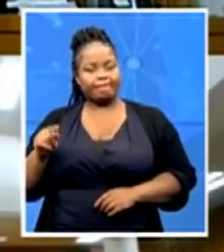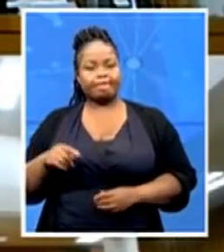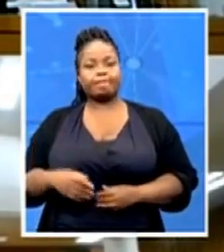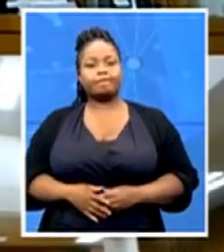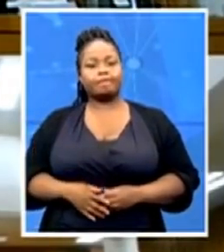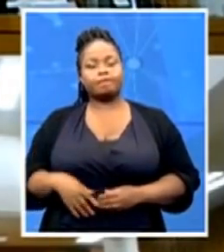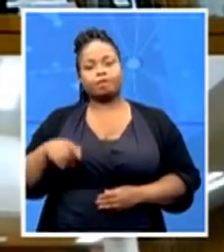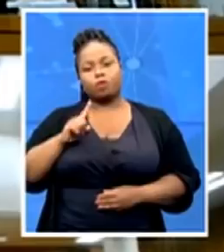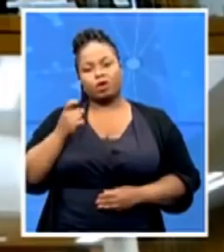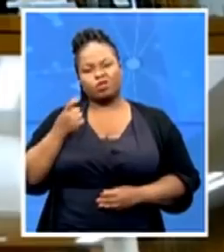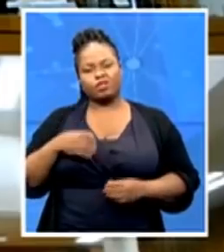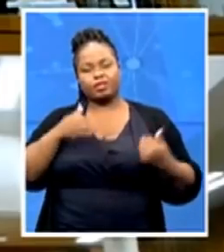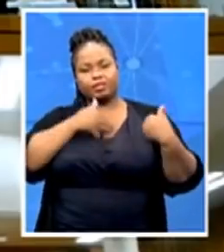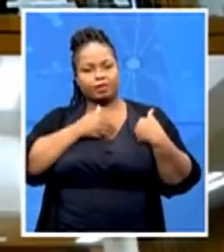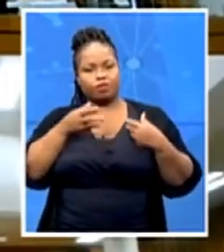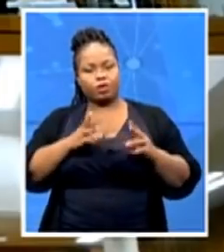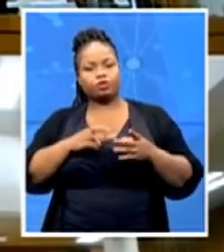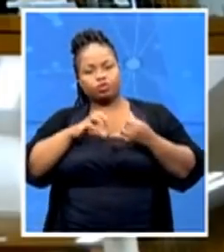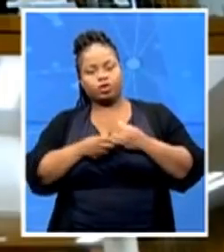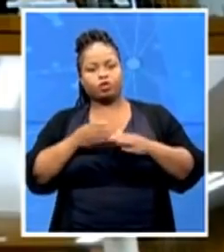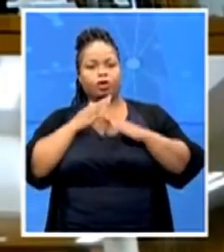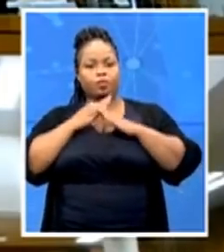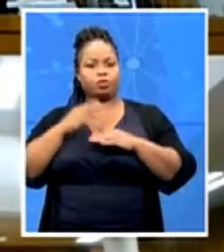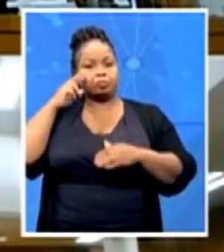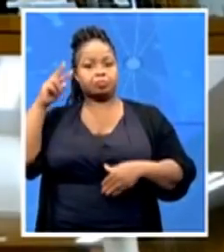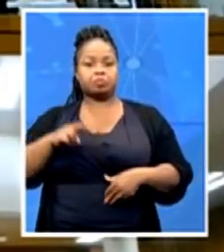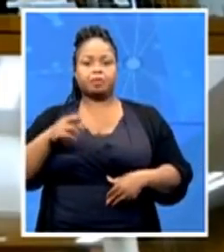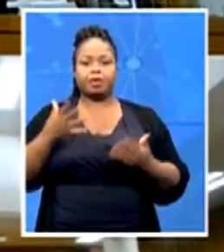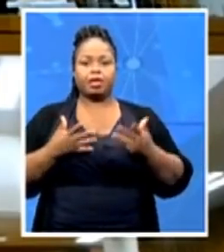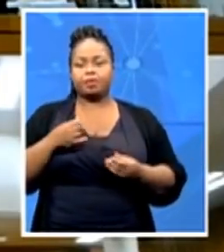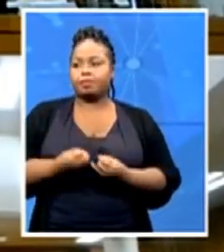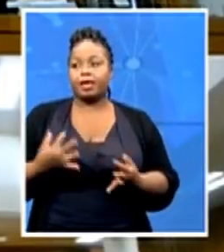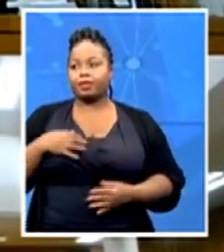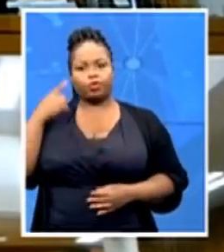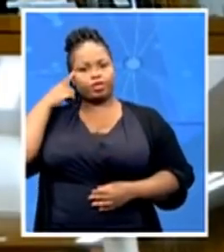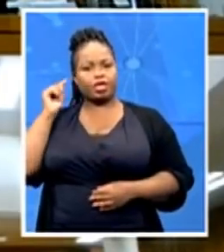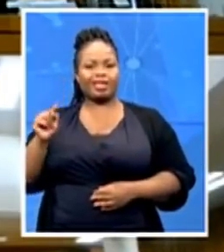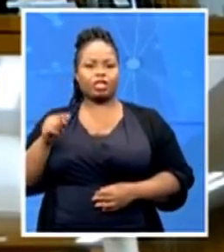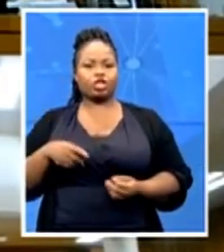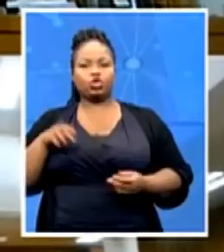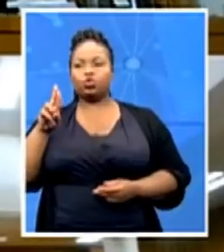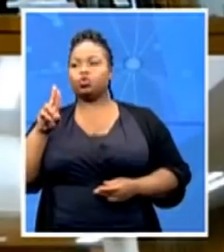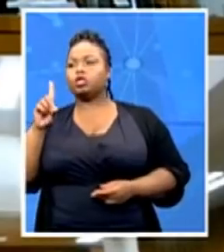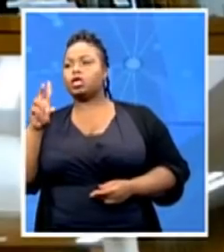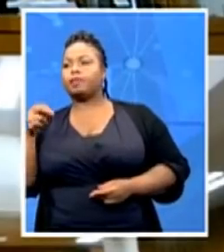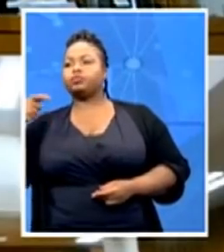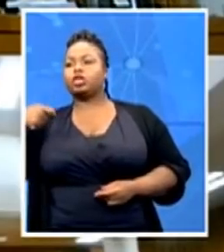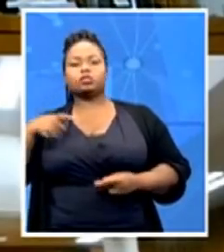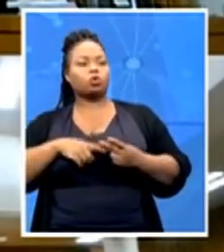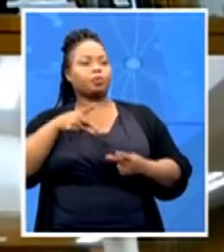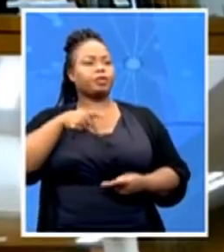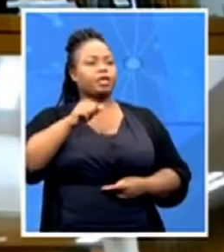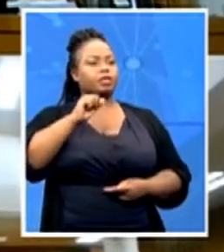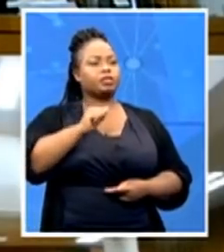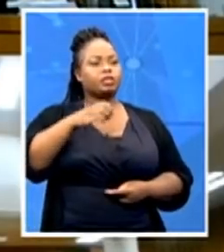avoid the perception that might be created that this is the UDM judge or the PAC judge. I think the submission was yesterday.